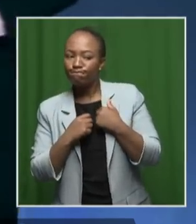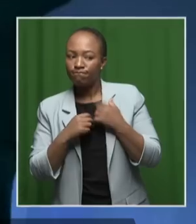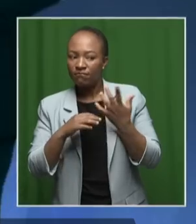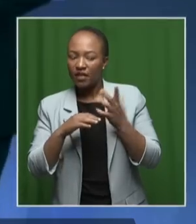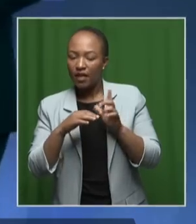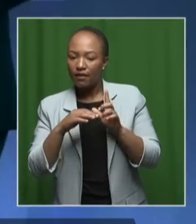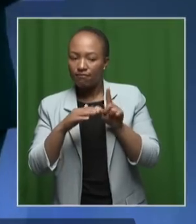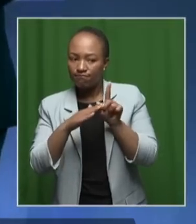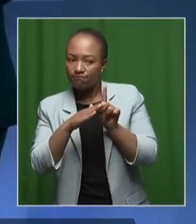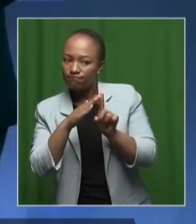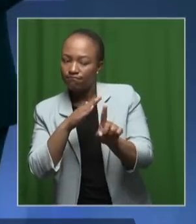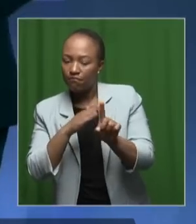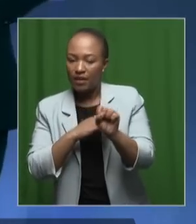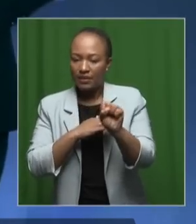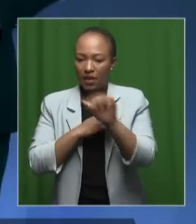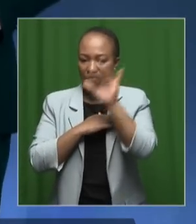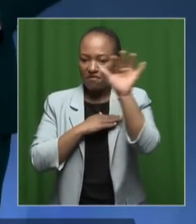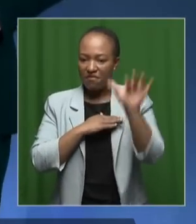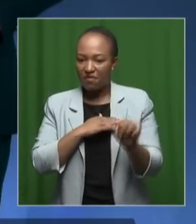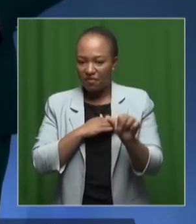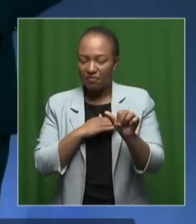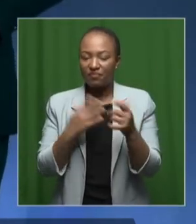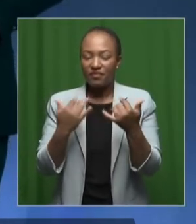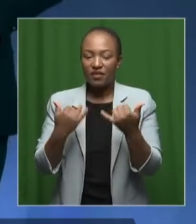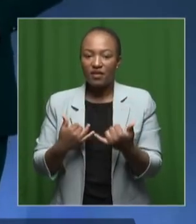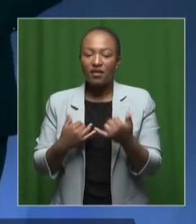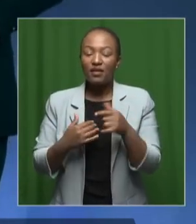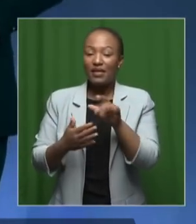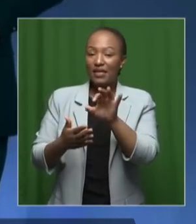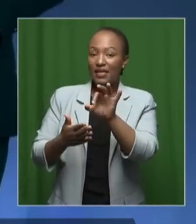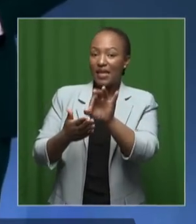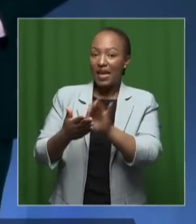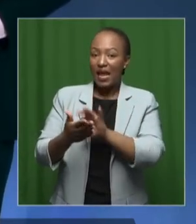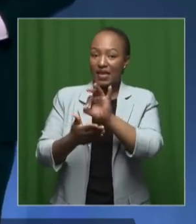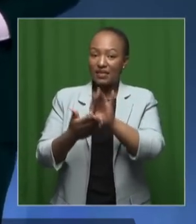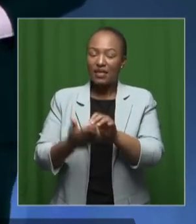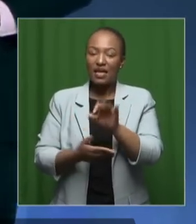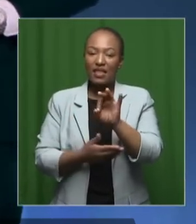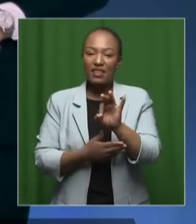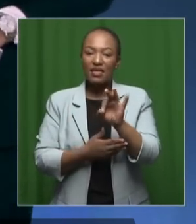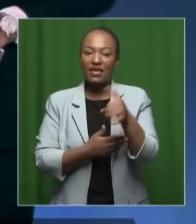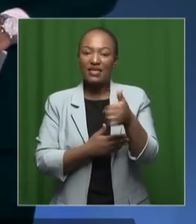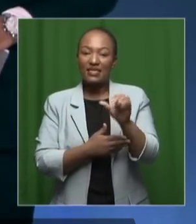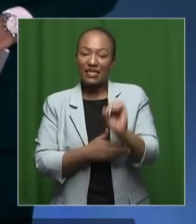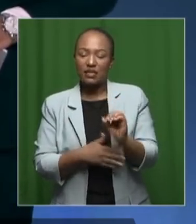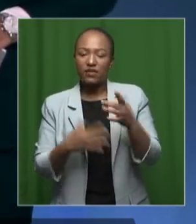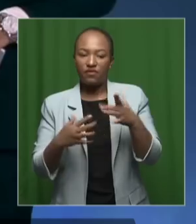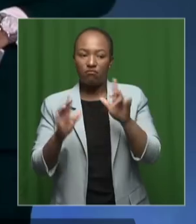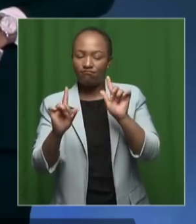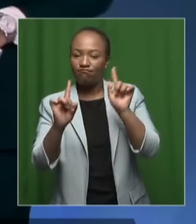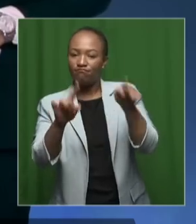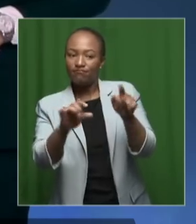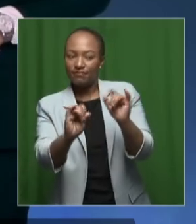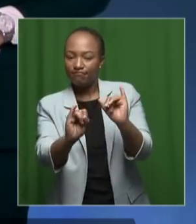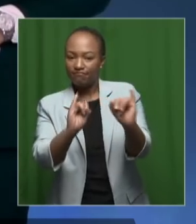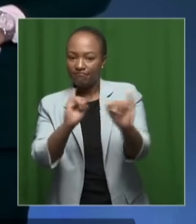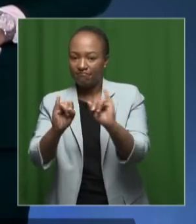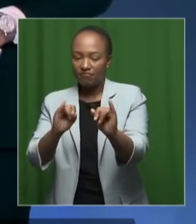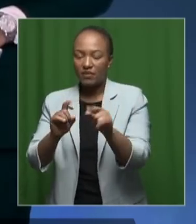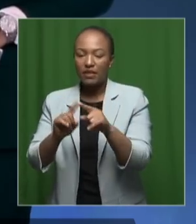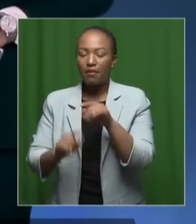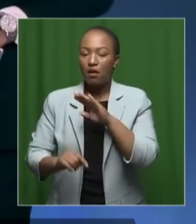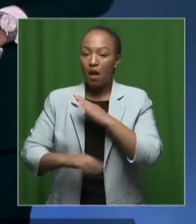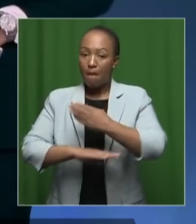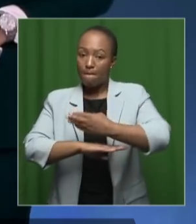Others are doing trade. So the Election 360 team went to speak to them, as well as the border guards who are,